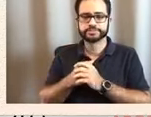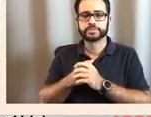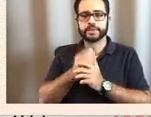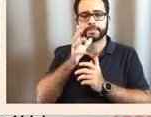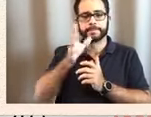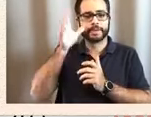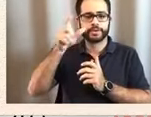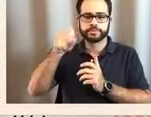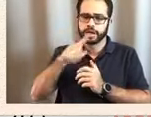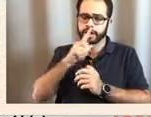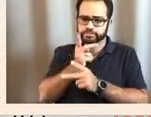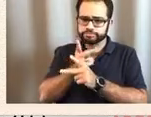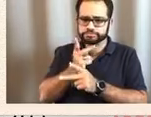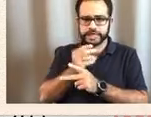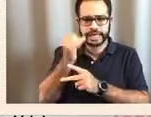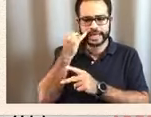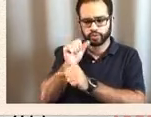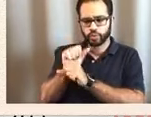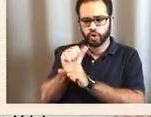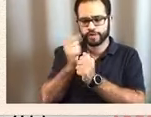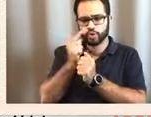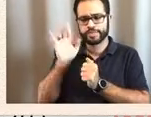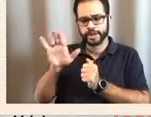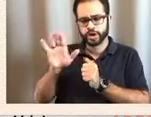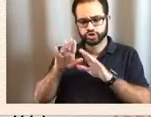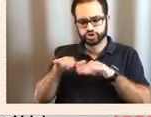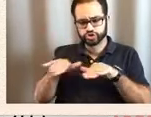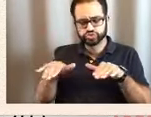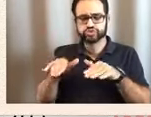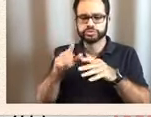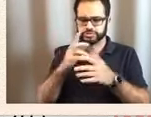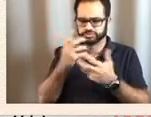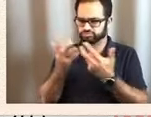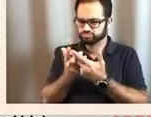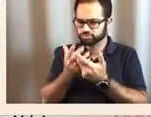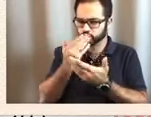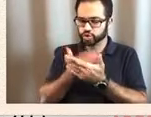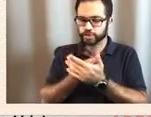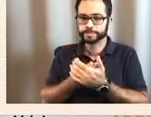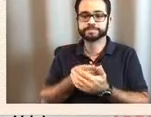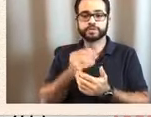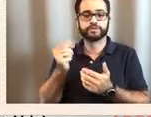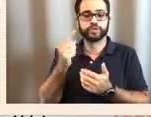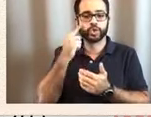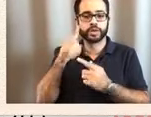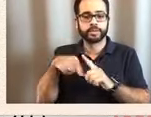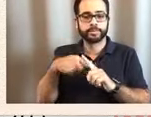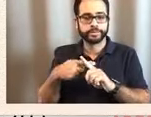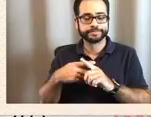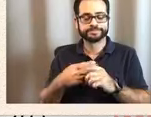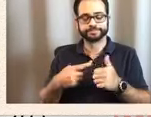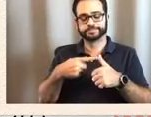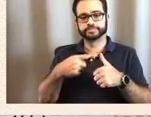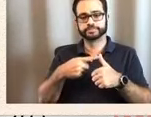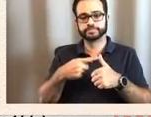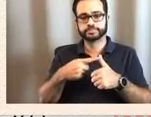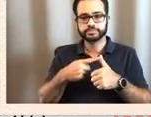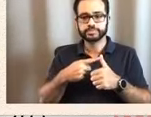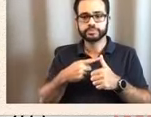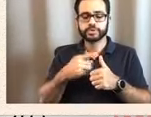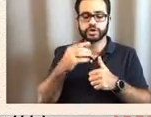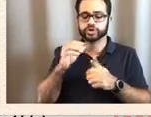working for their child is right for them. A few things to consider are: 1. No employer taxes means not paying